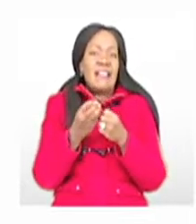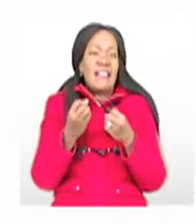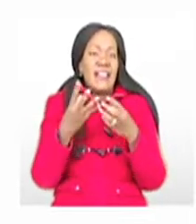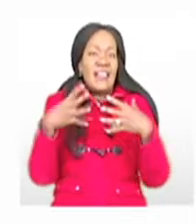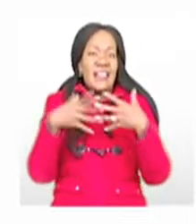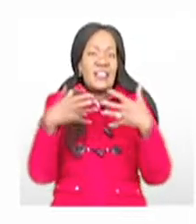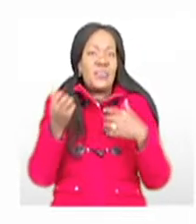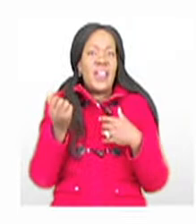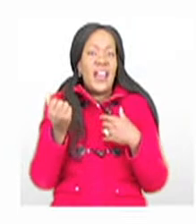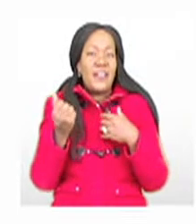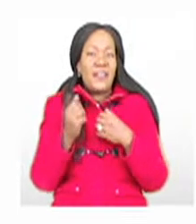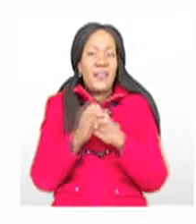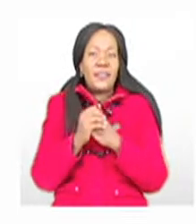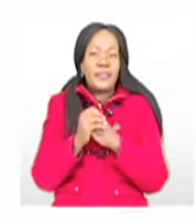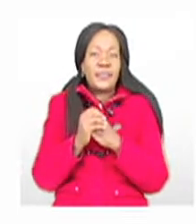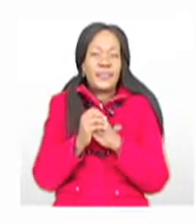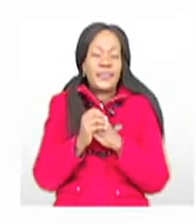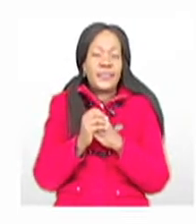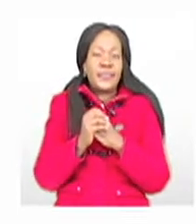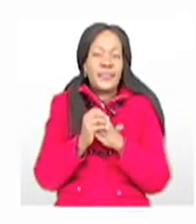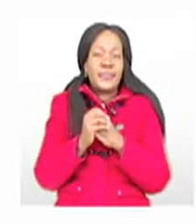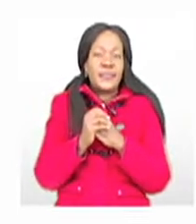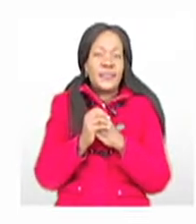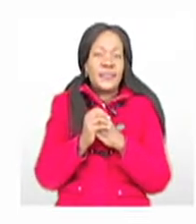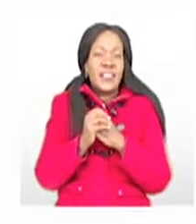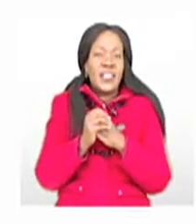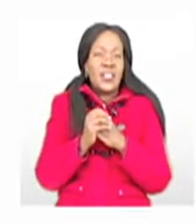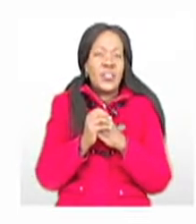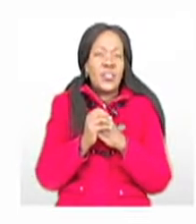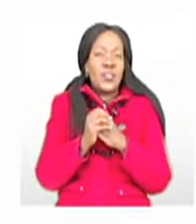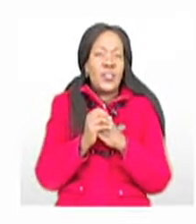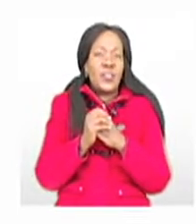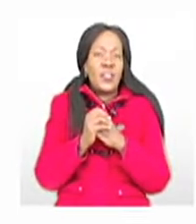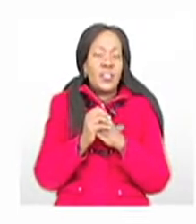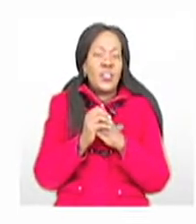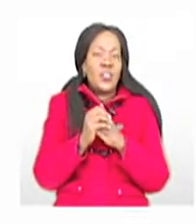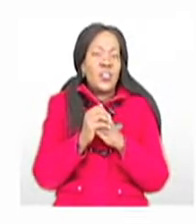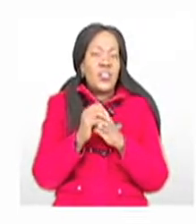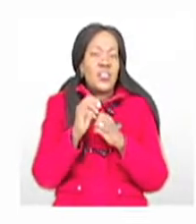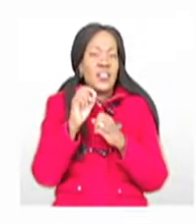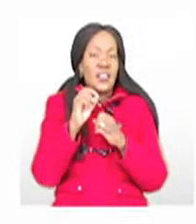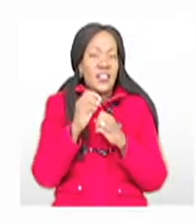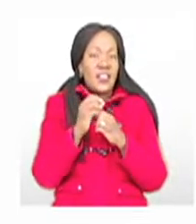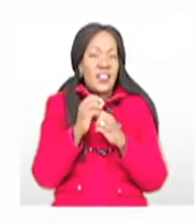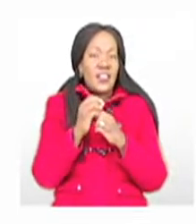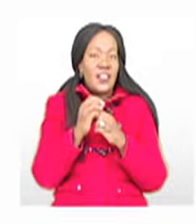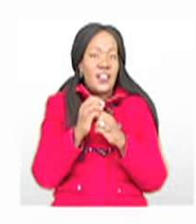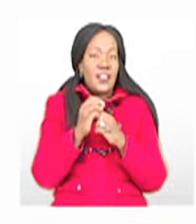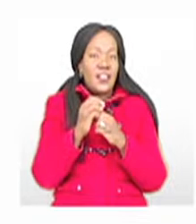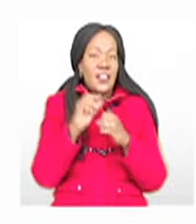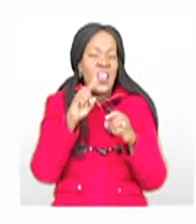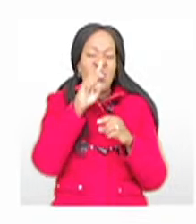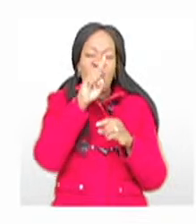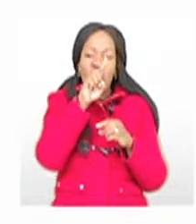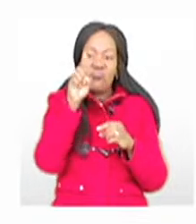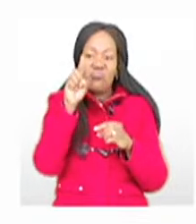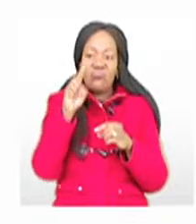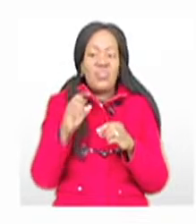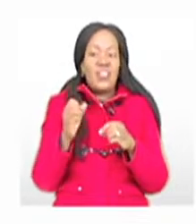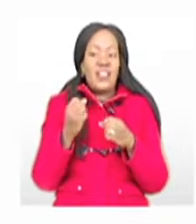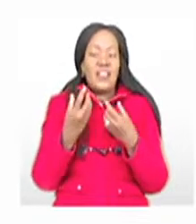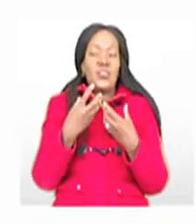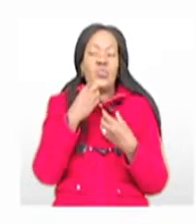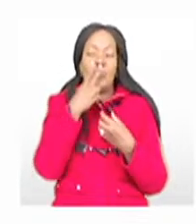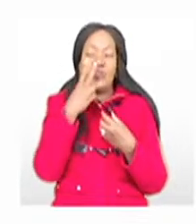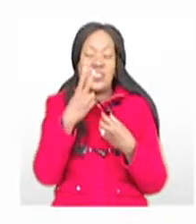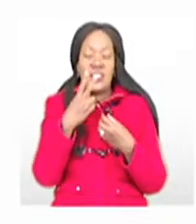there? Can you point to the gates and count to see how many they are